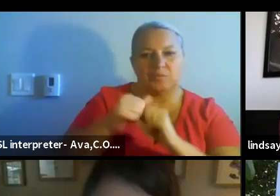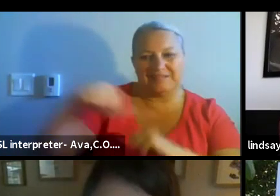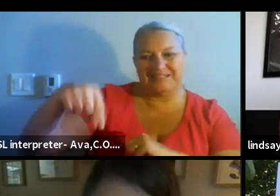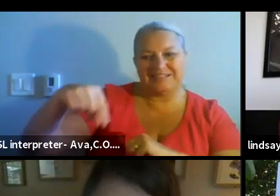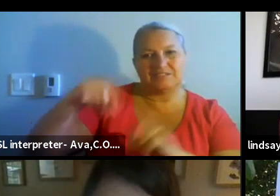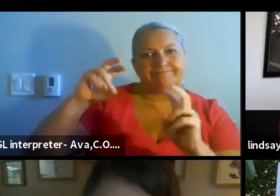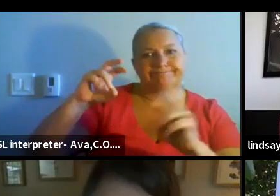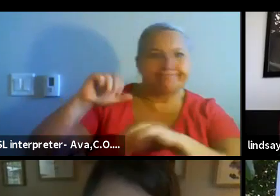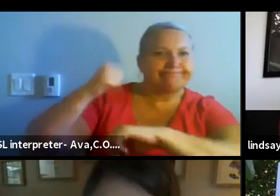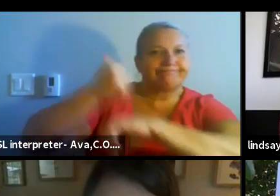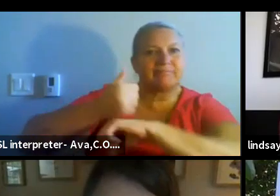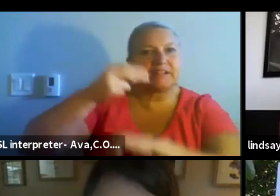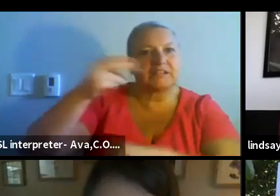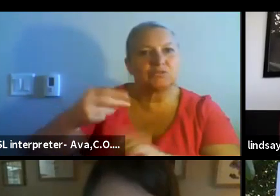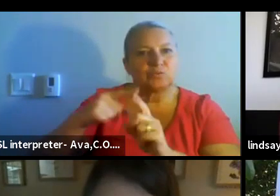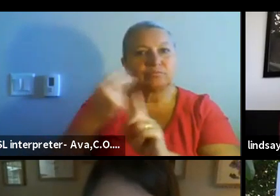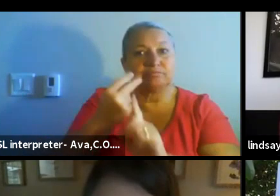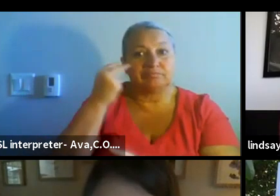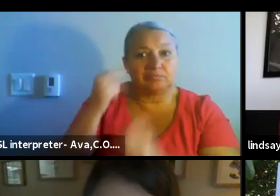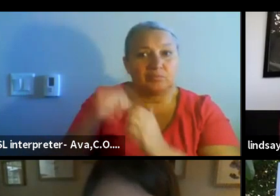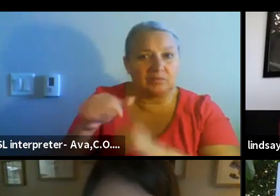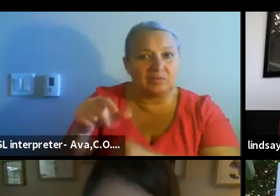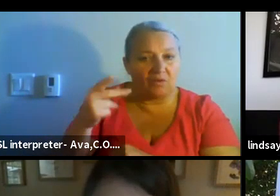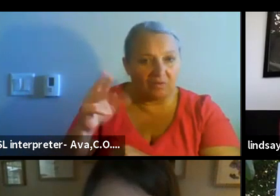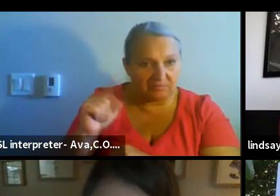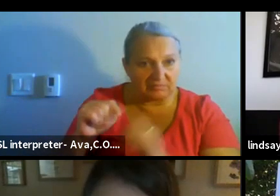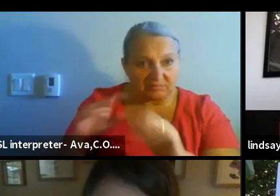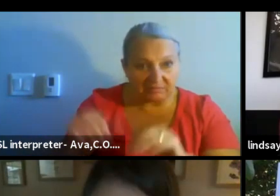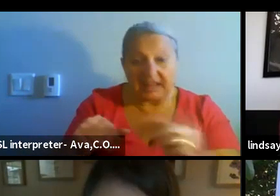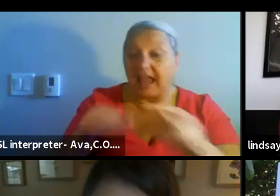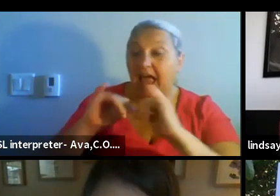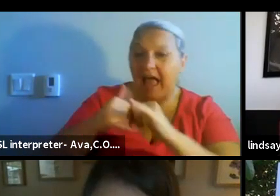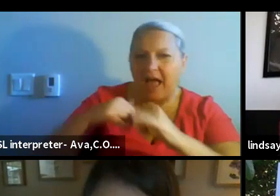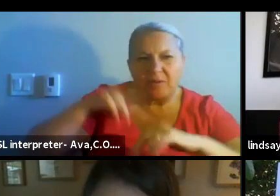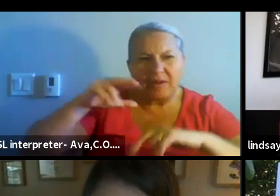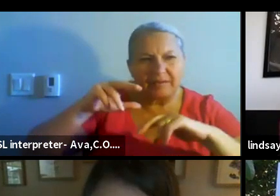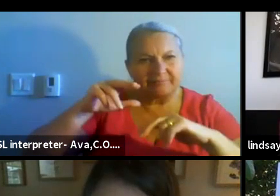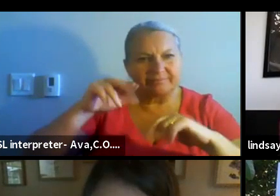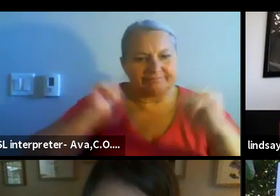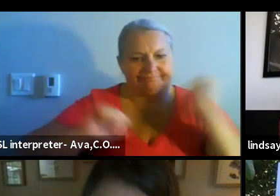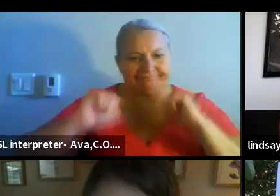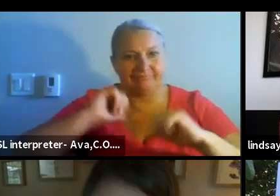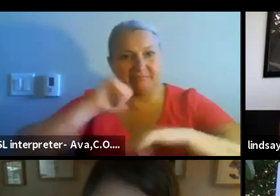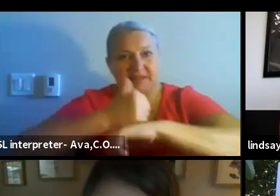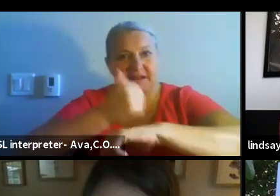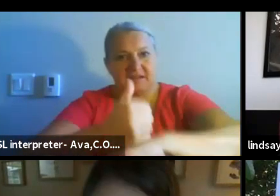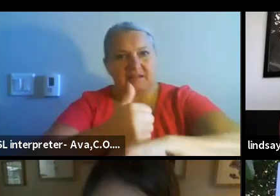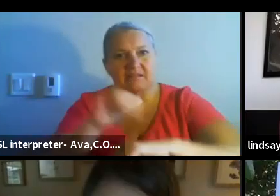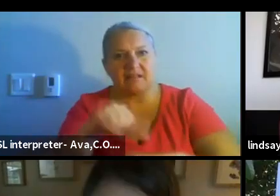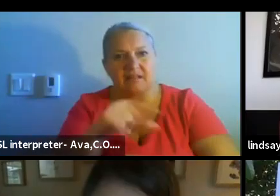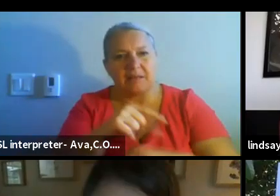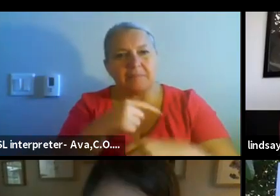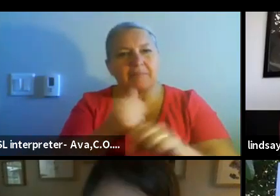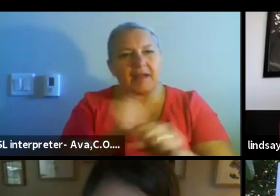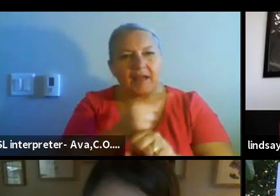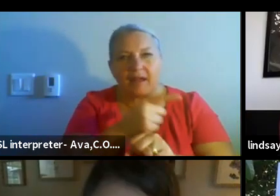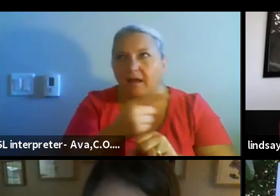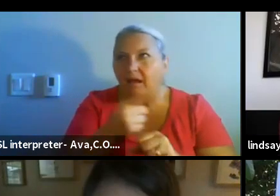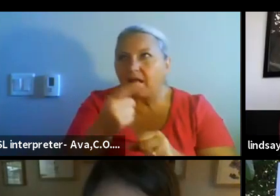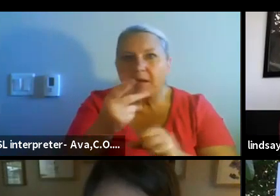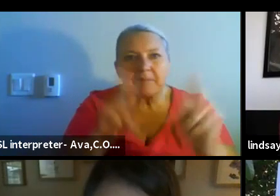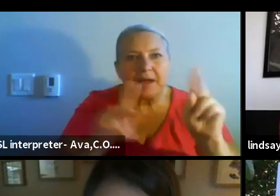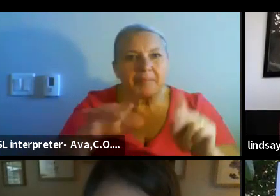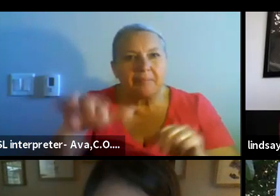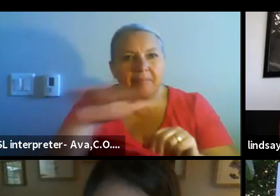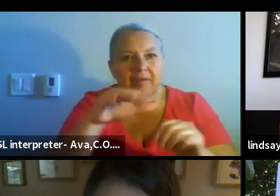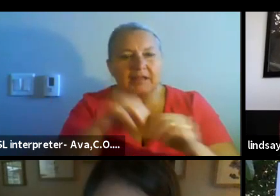moment? The process of building this show, Encounters at the Edge of the Woods, carried its participants into